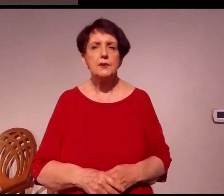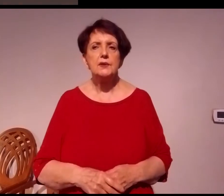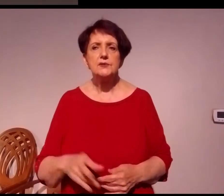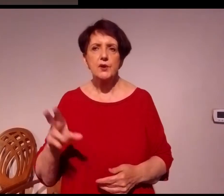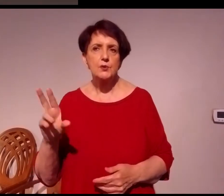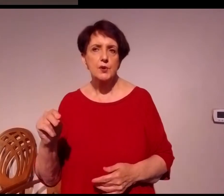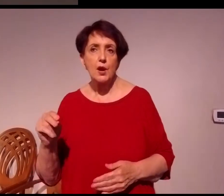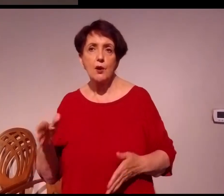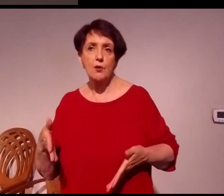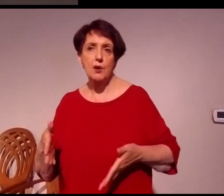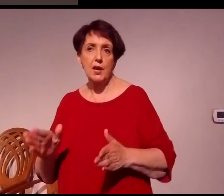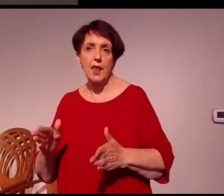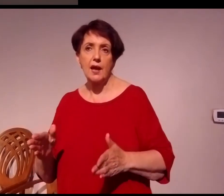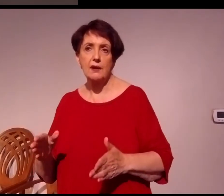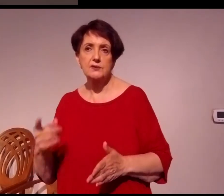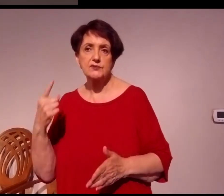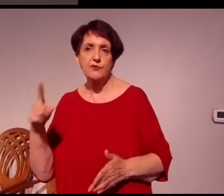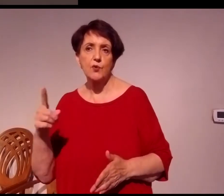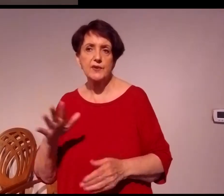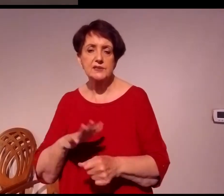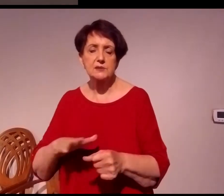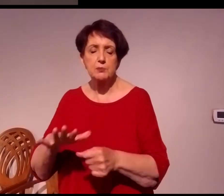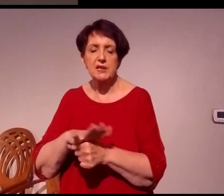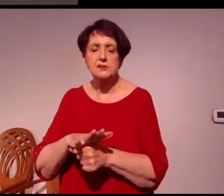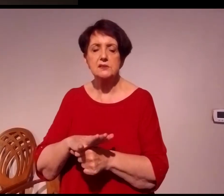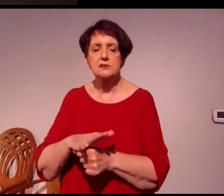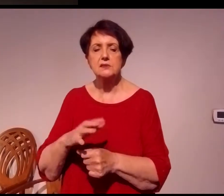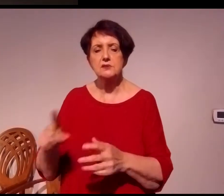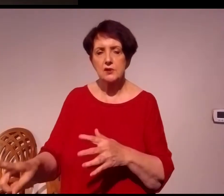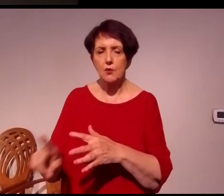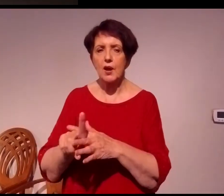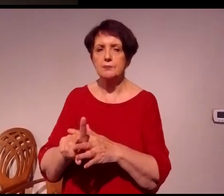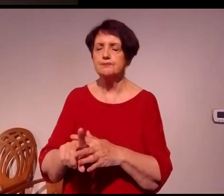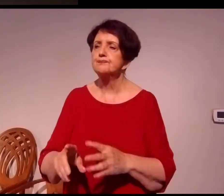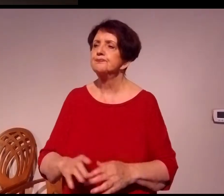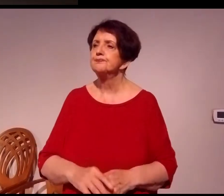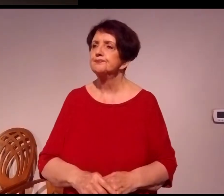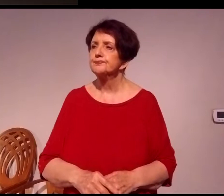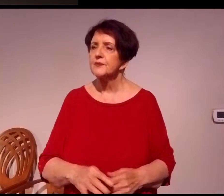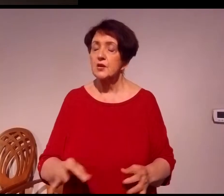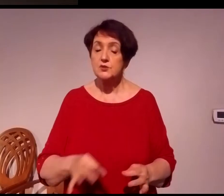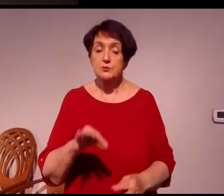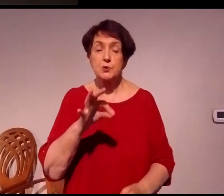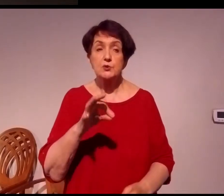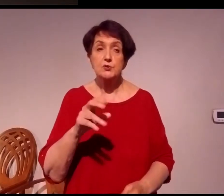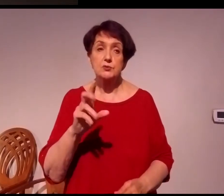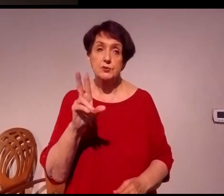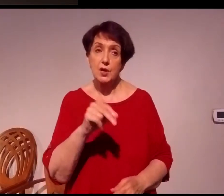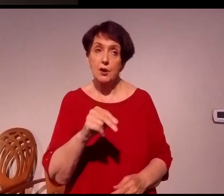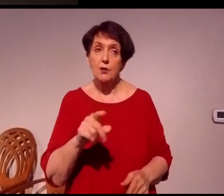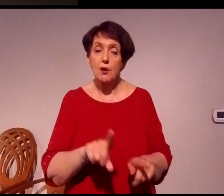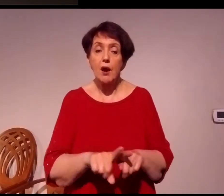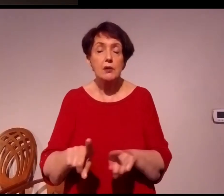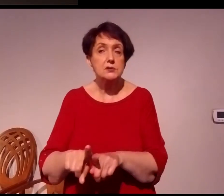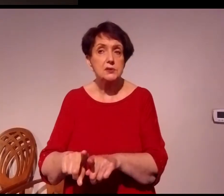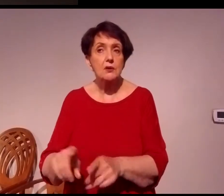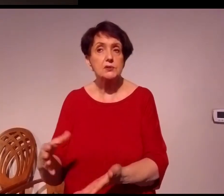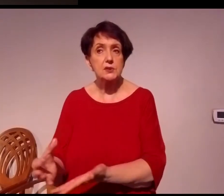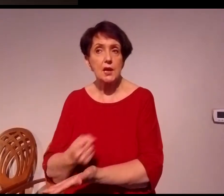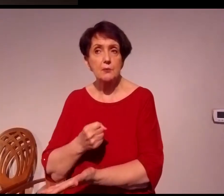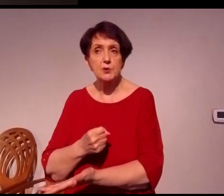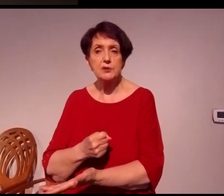allows for that space to be created. Our spiritual no also is an opportunity